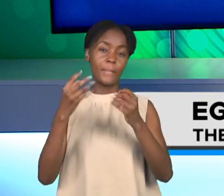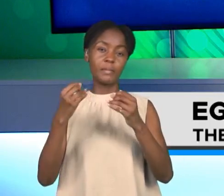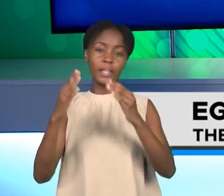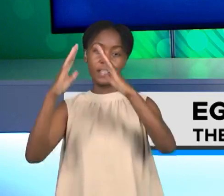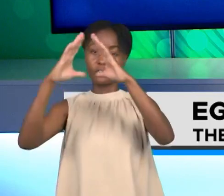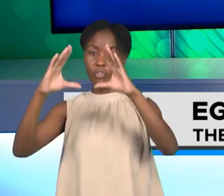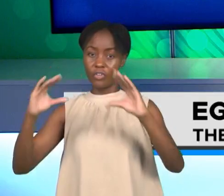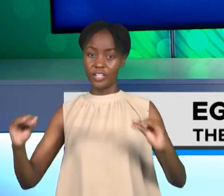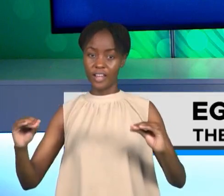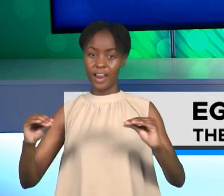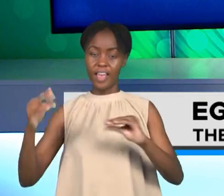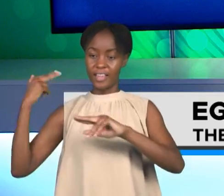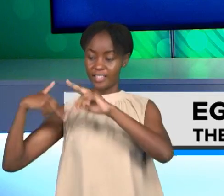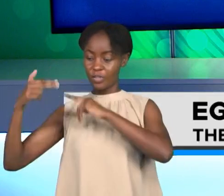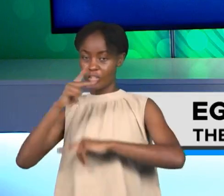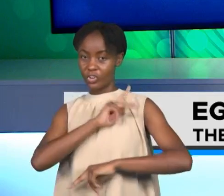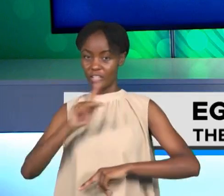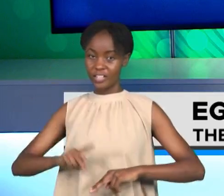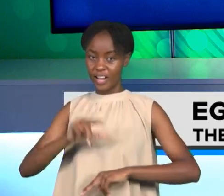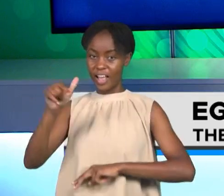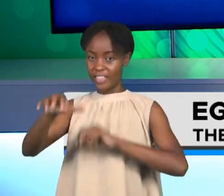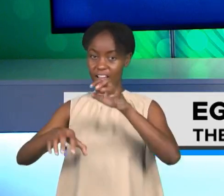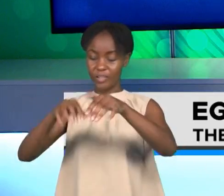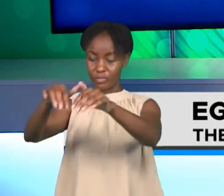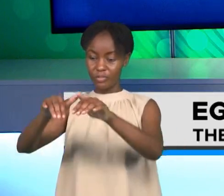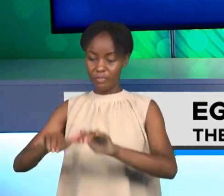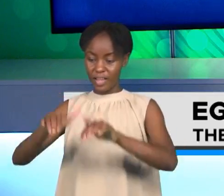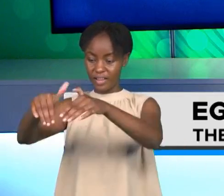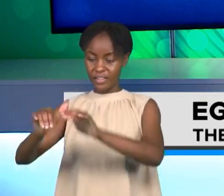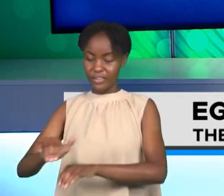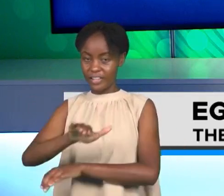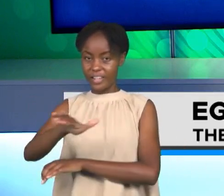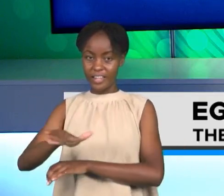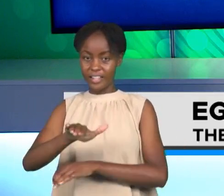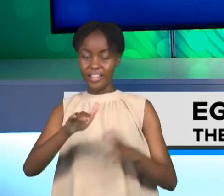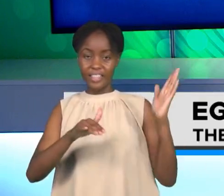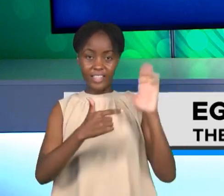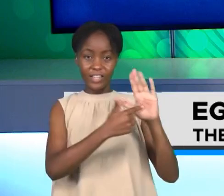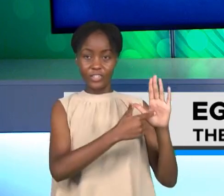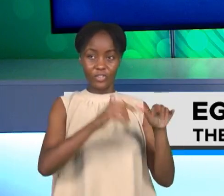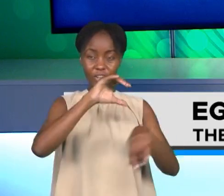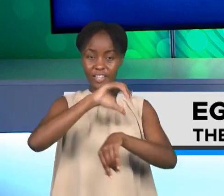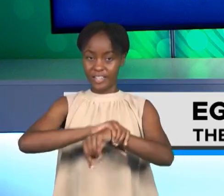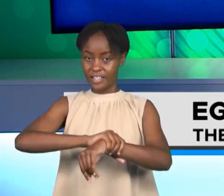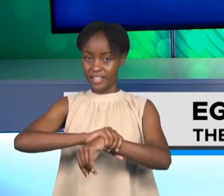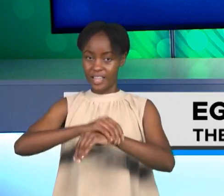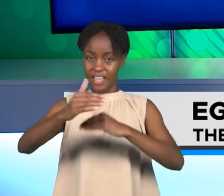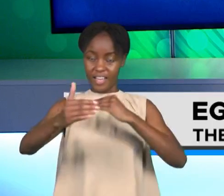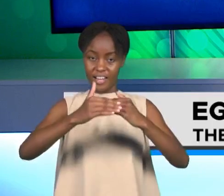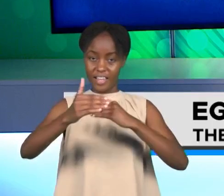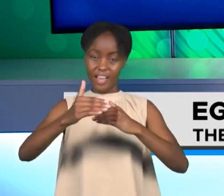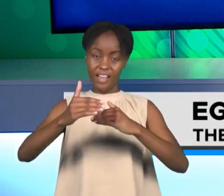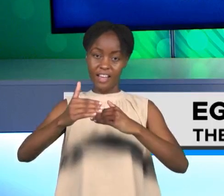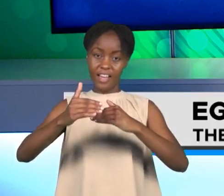ancient monasteries, and animal burial sites. A team headed by Hawass made the findings near the pyramid of King